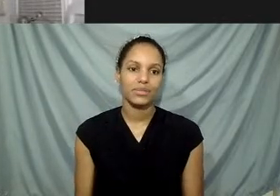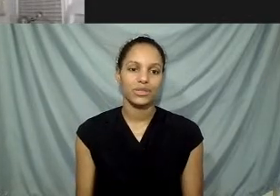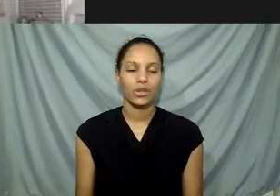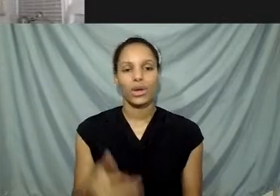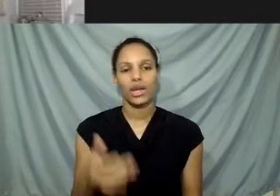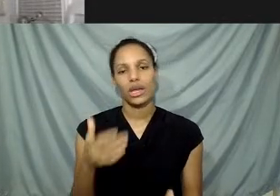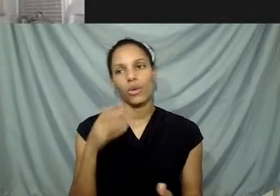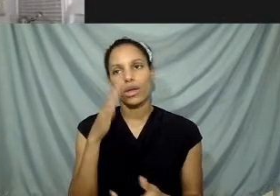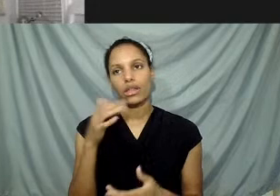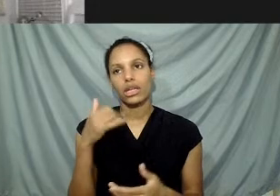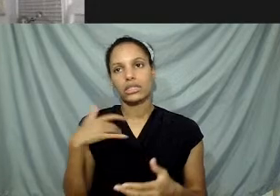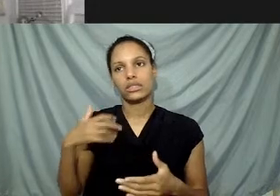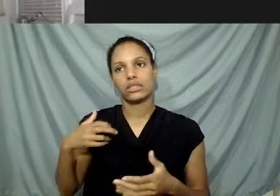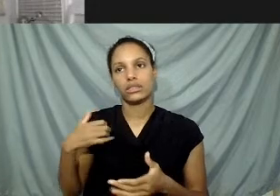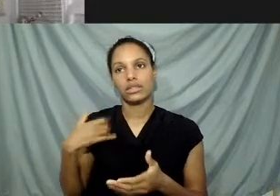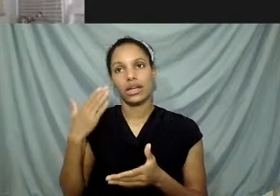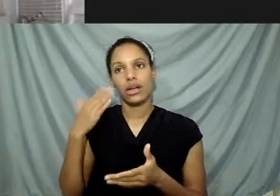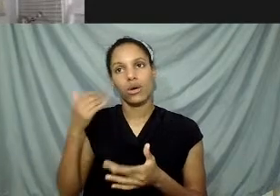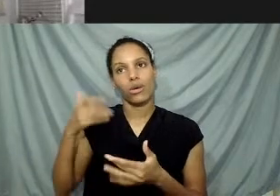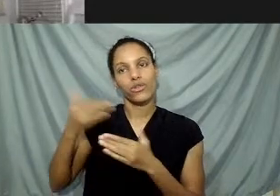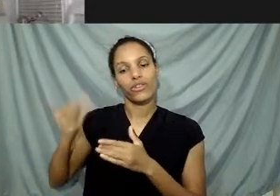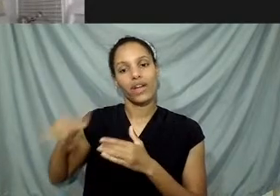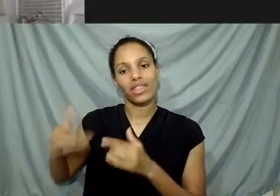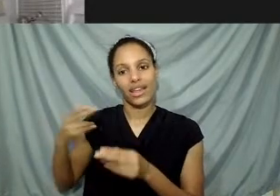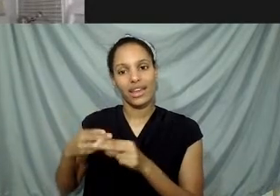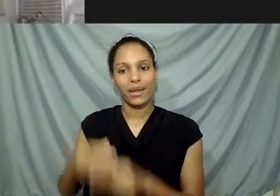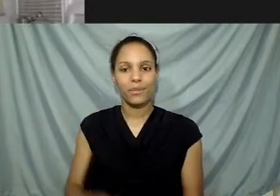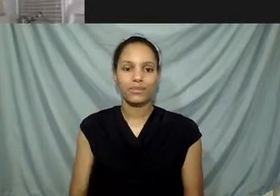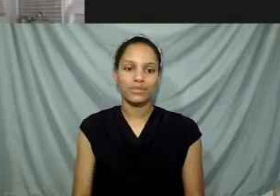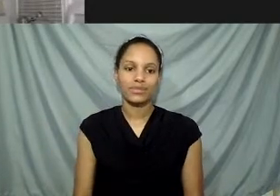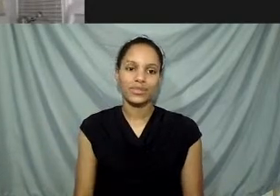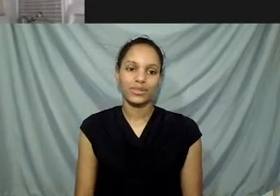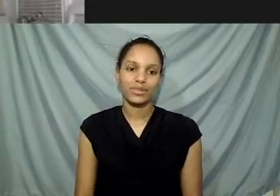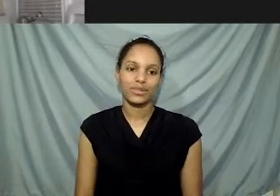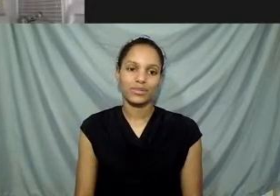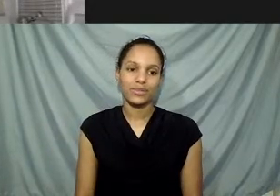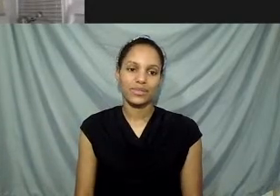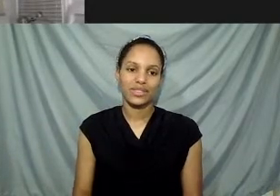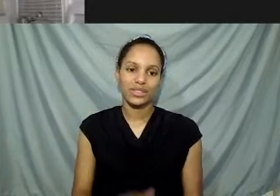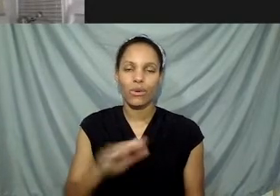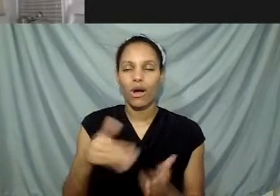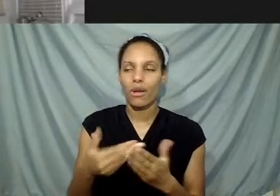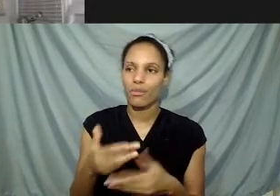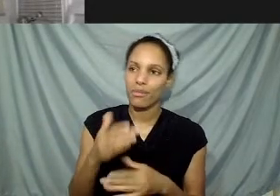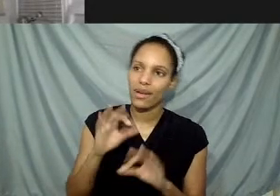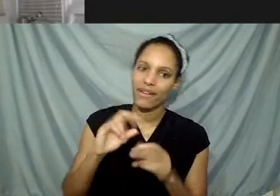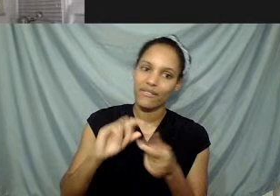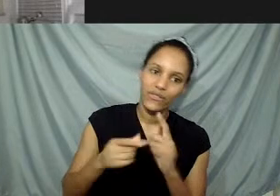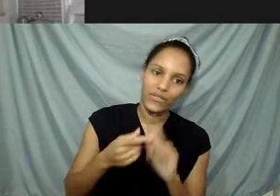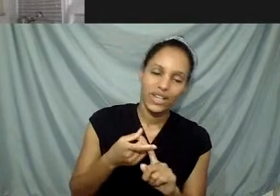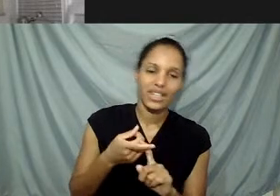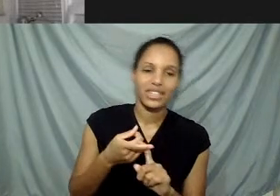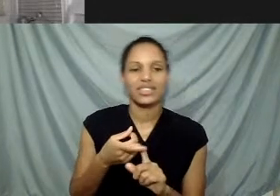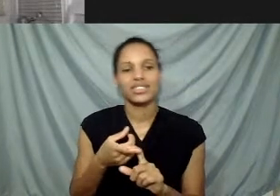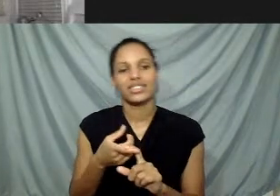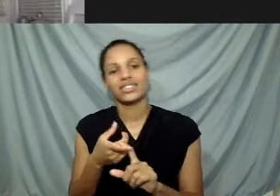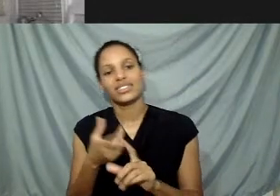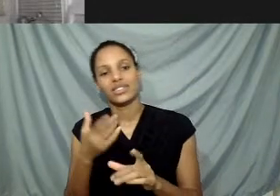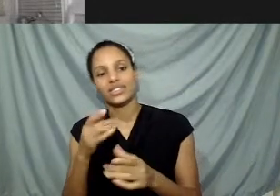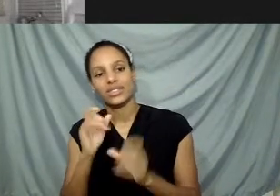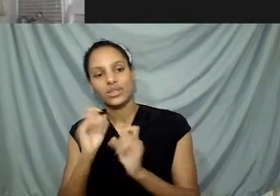night. I'm gonna all of my friends, all of my funders, all of the presenters, all of the